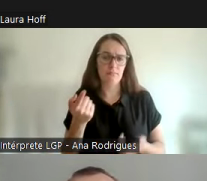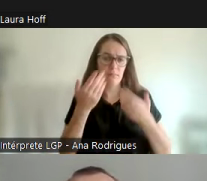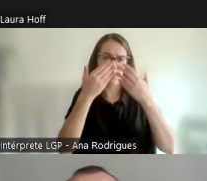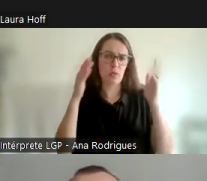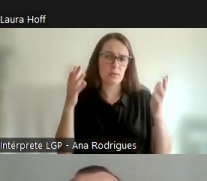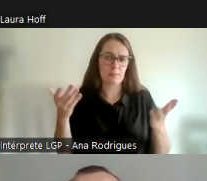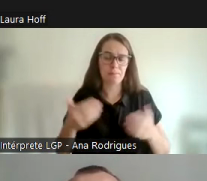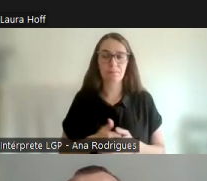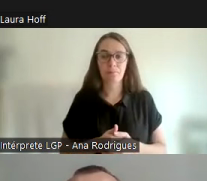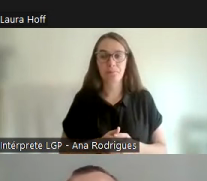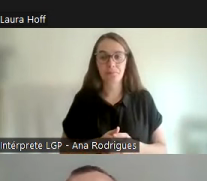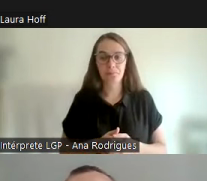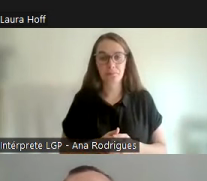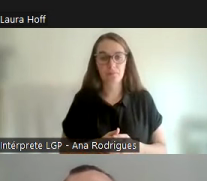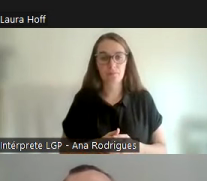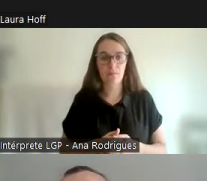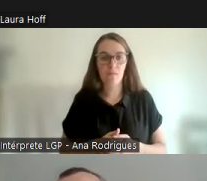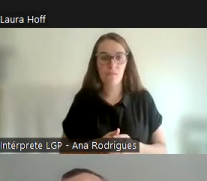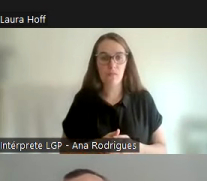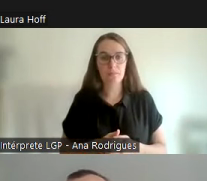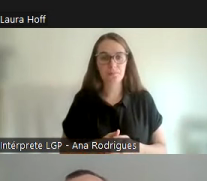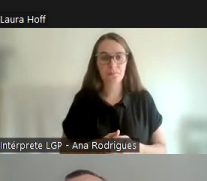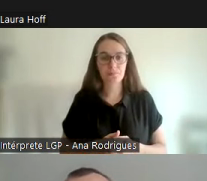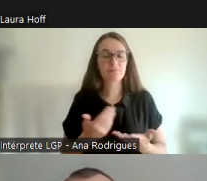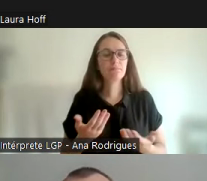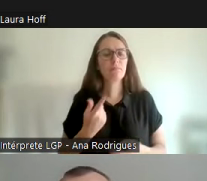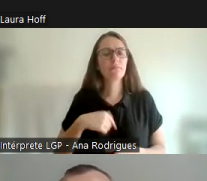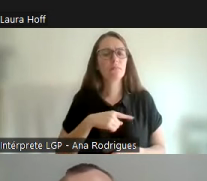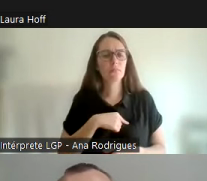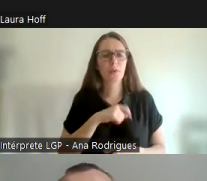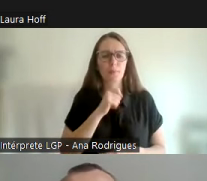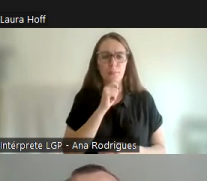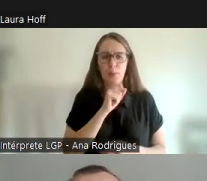democracy. So what can we do